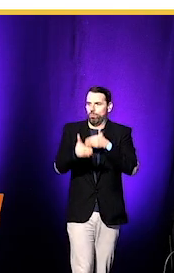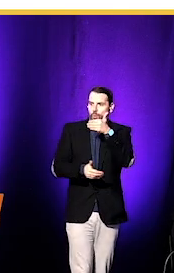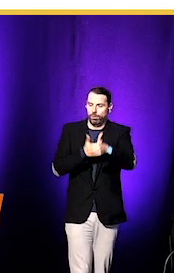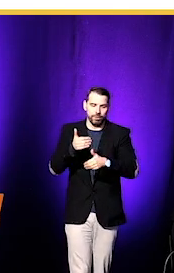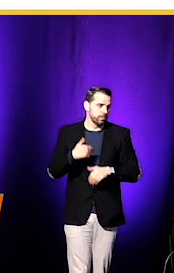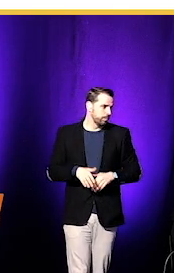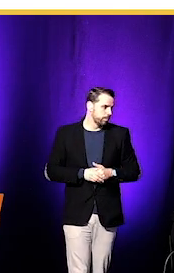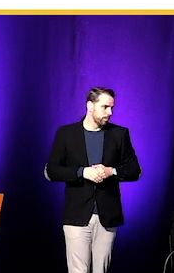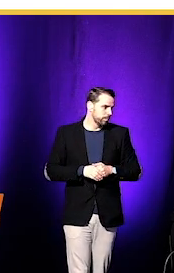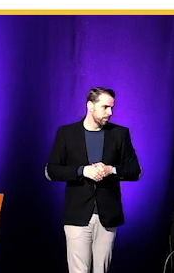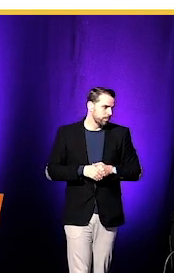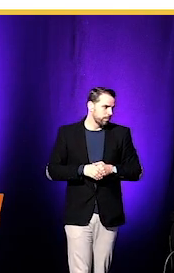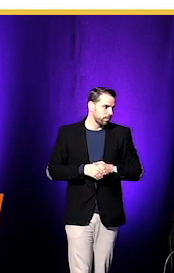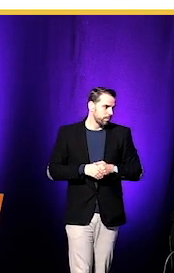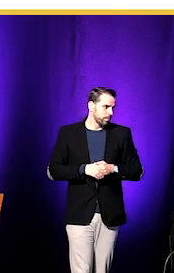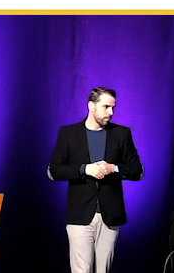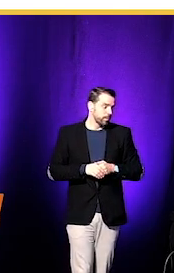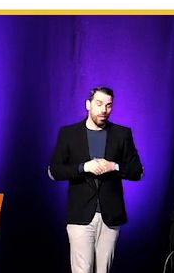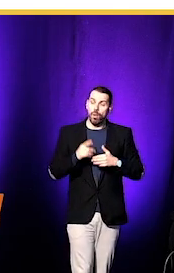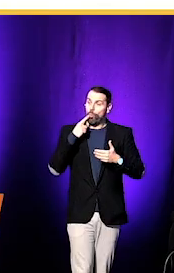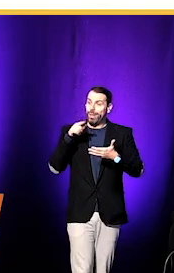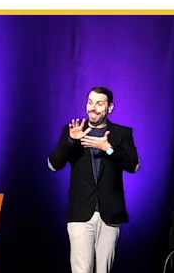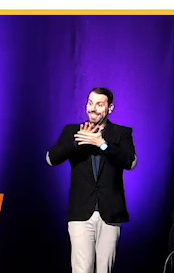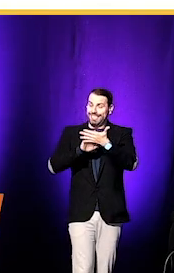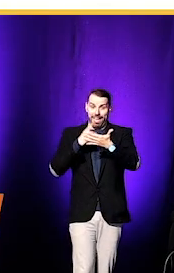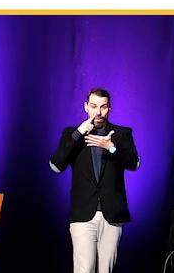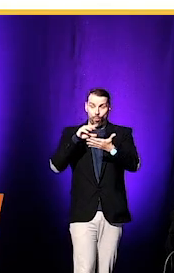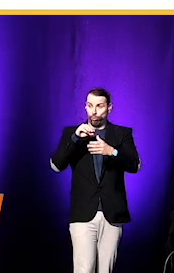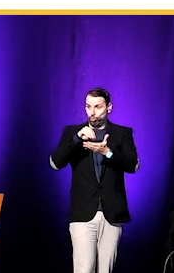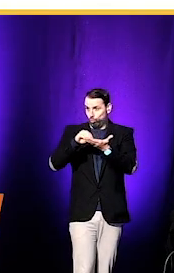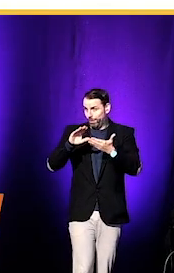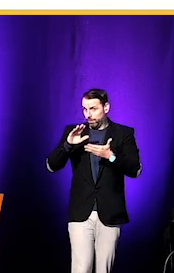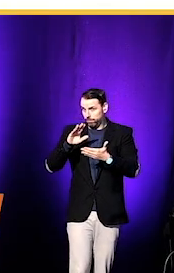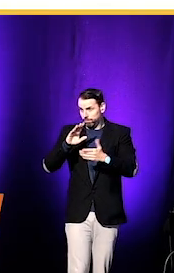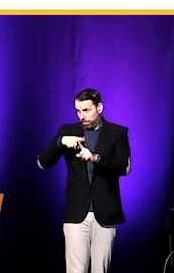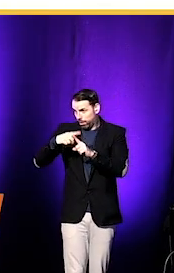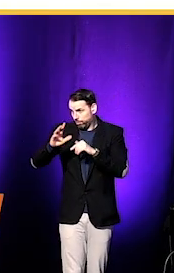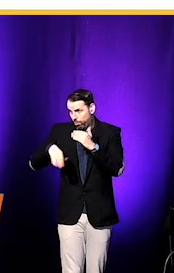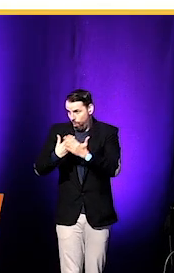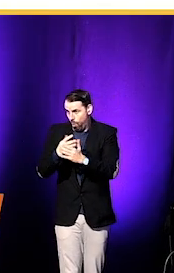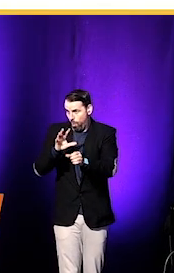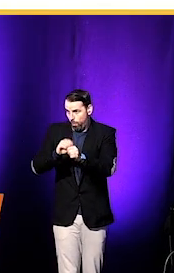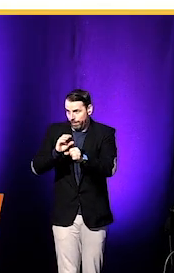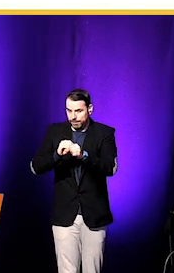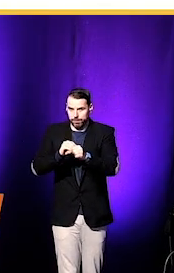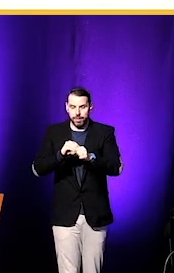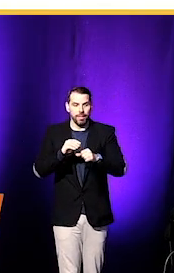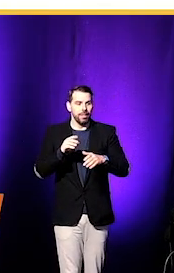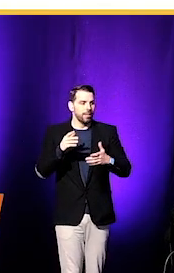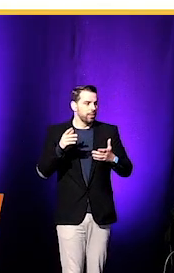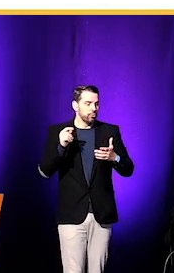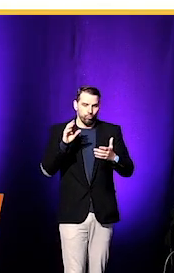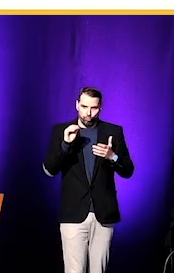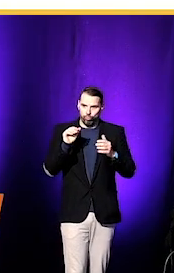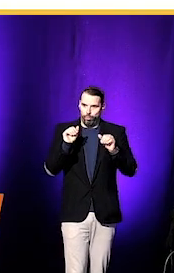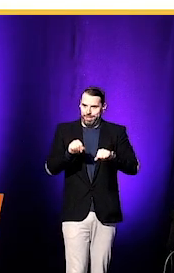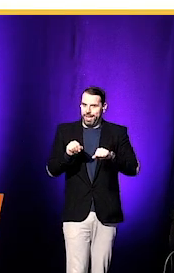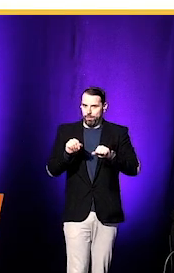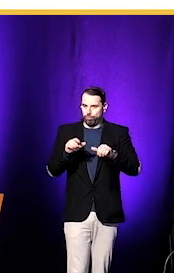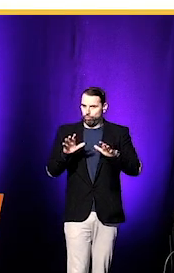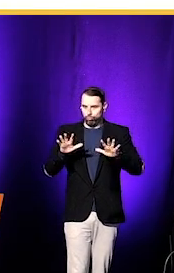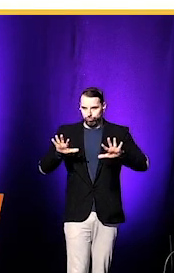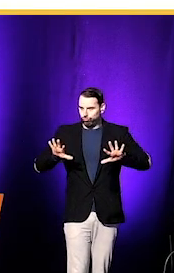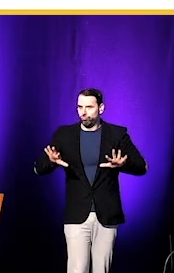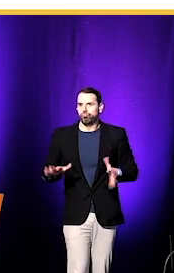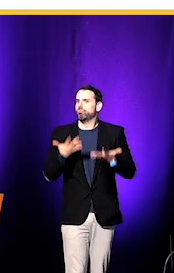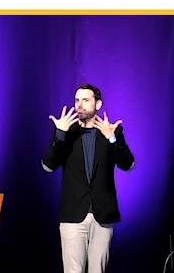for students, indeed all participants, to have the opportunity to lift off the ground to return anew. That